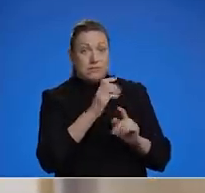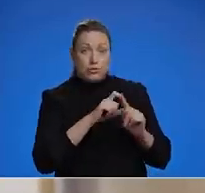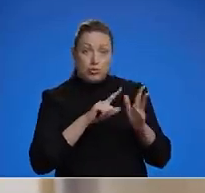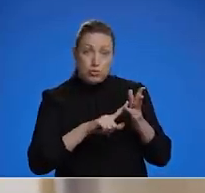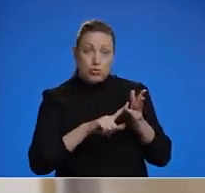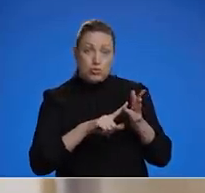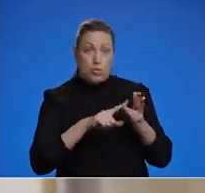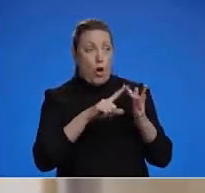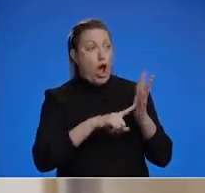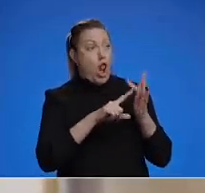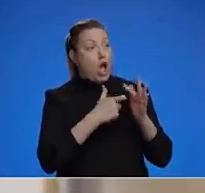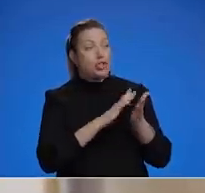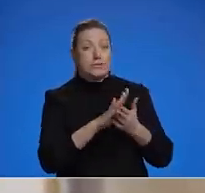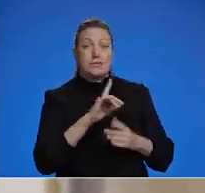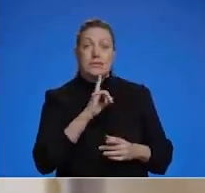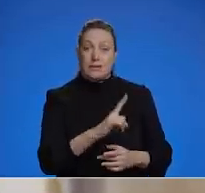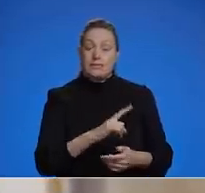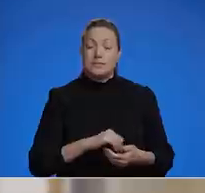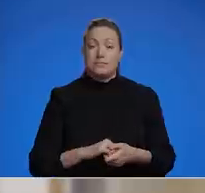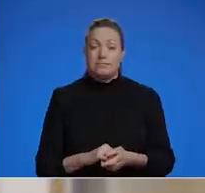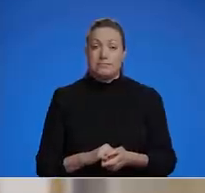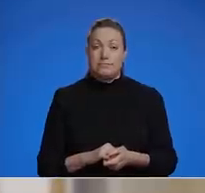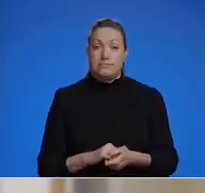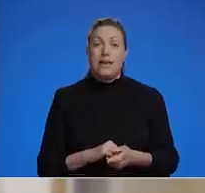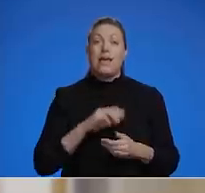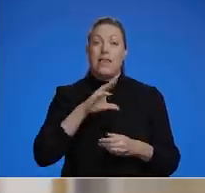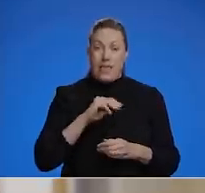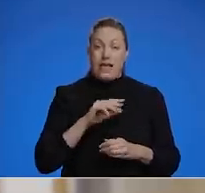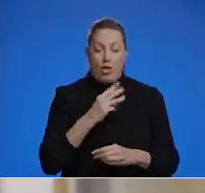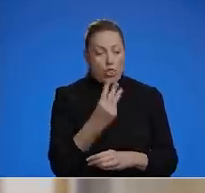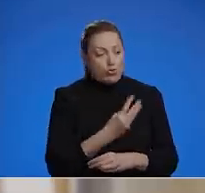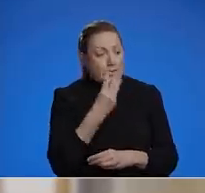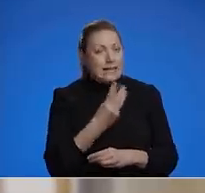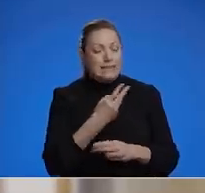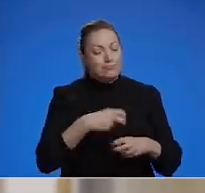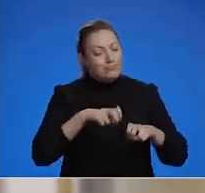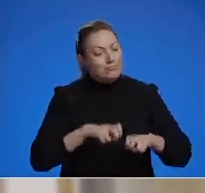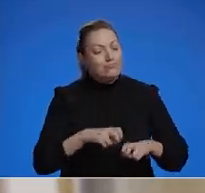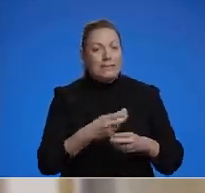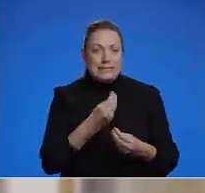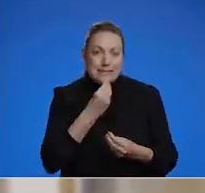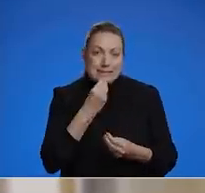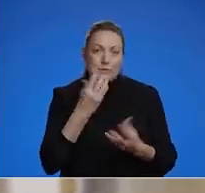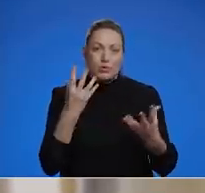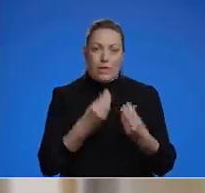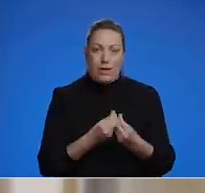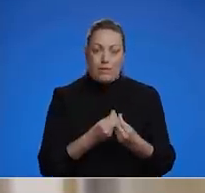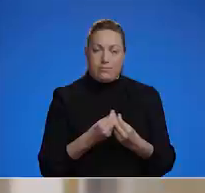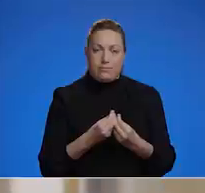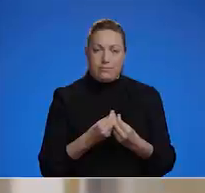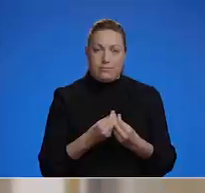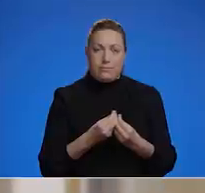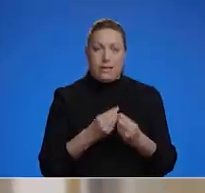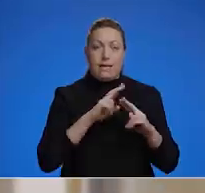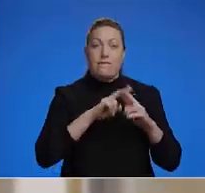The woman went and did as Elijah told her, and they ate the food, she herself and her son.